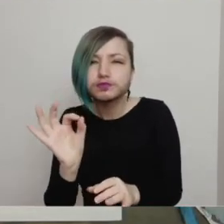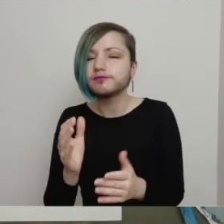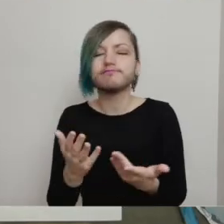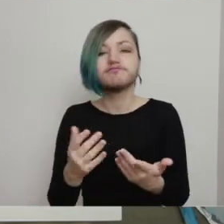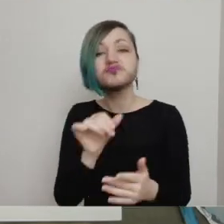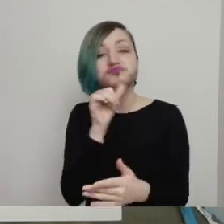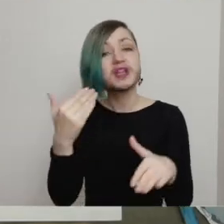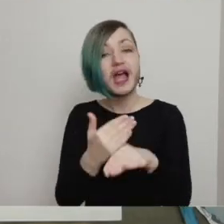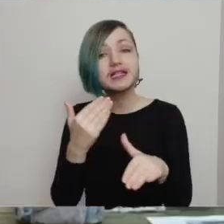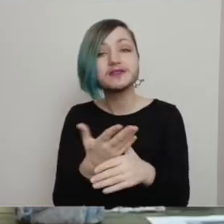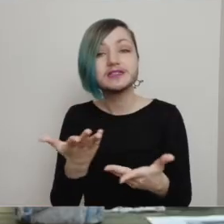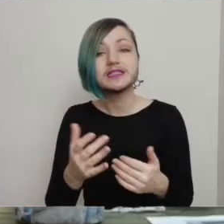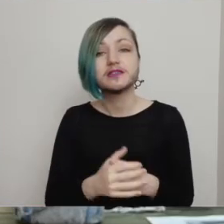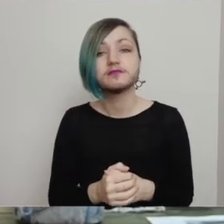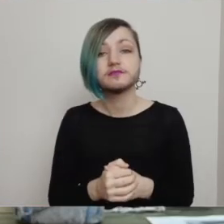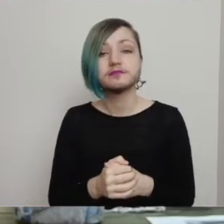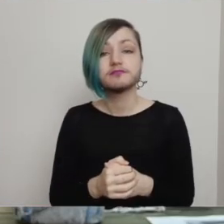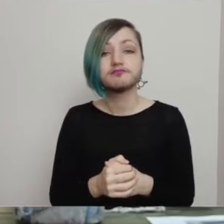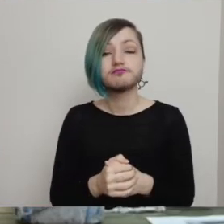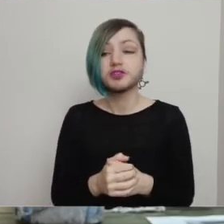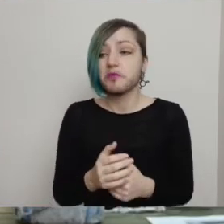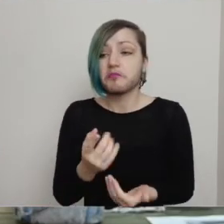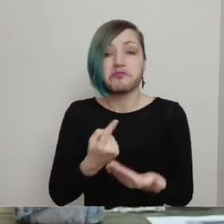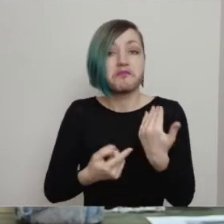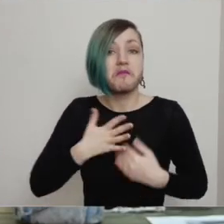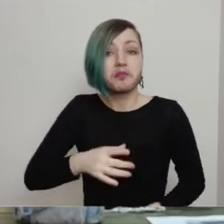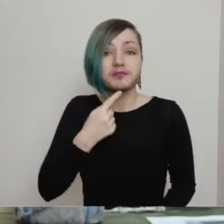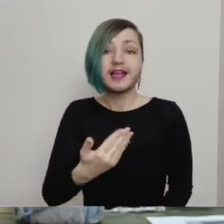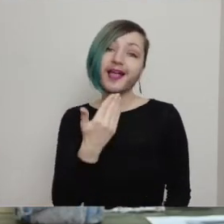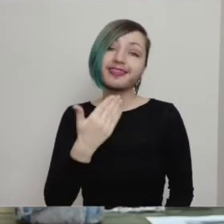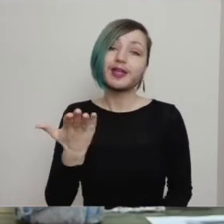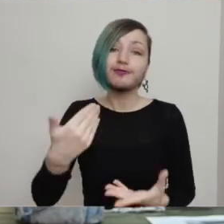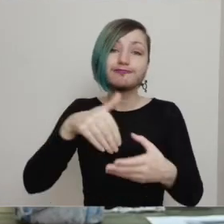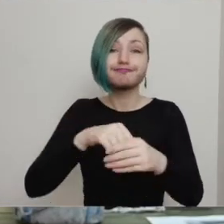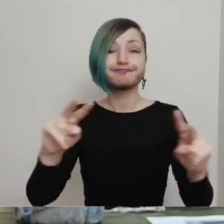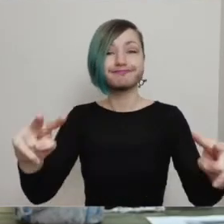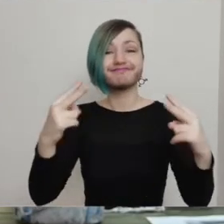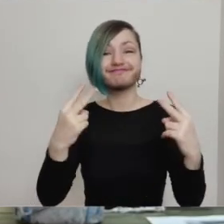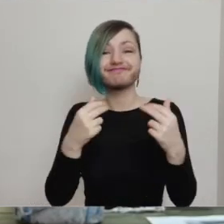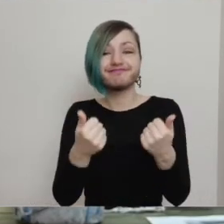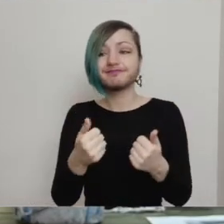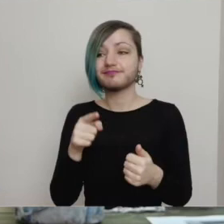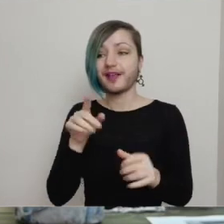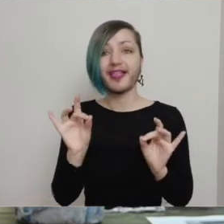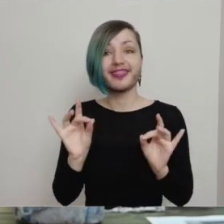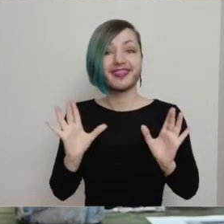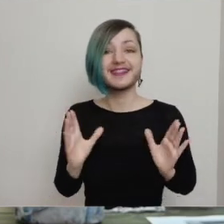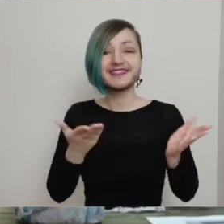activity to do. All that's left to say is thanks for joining, and here's what we've made.